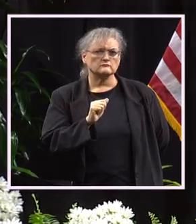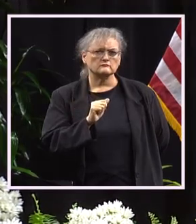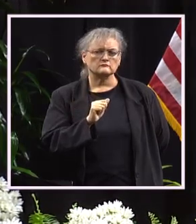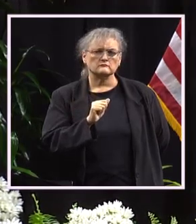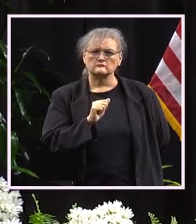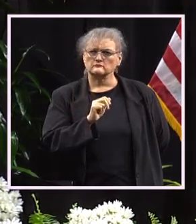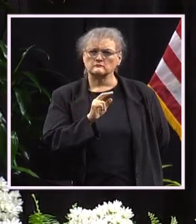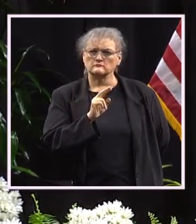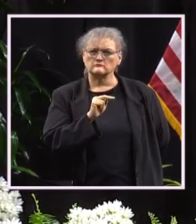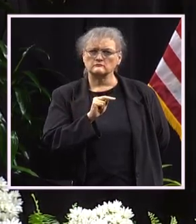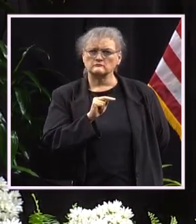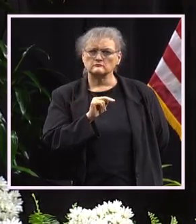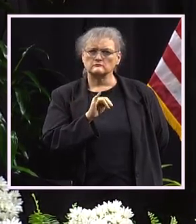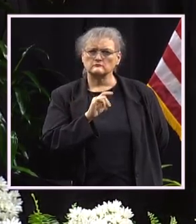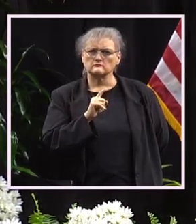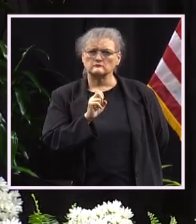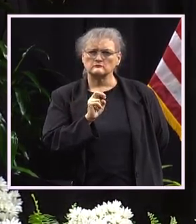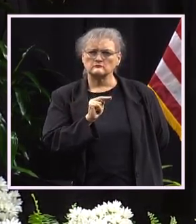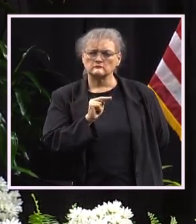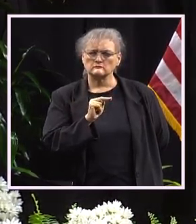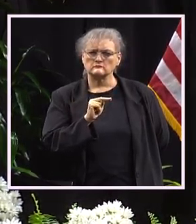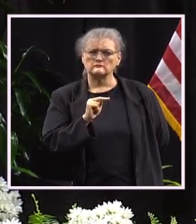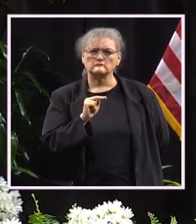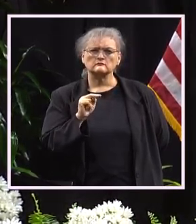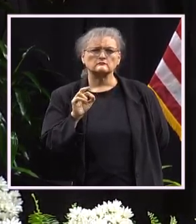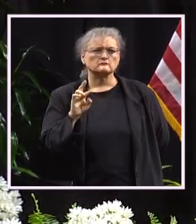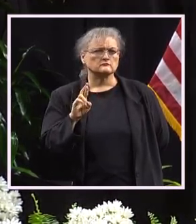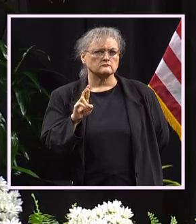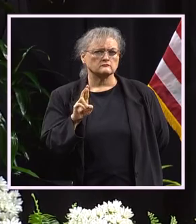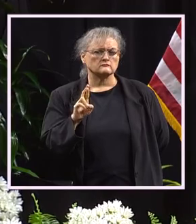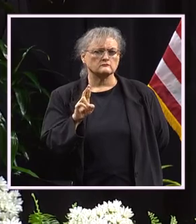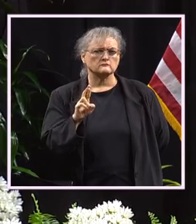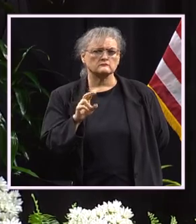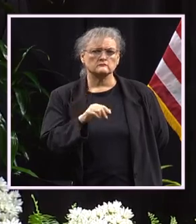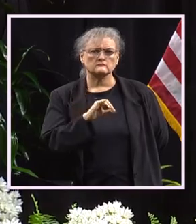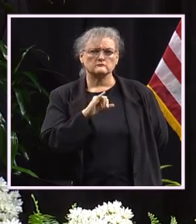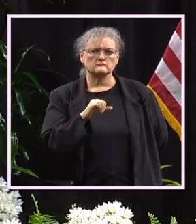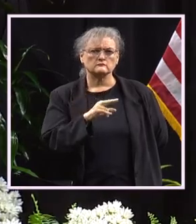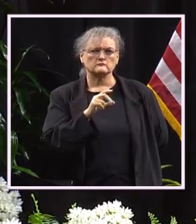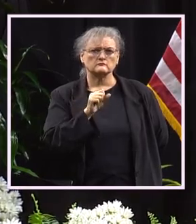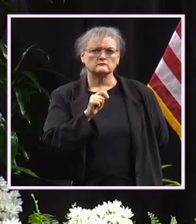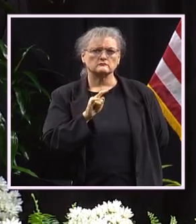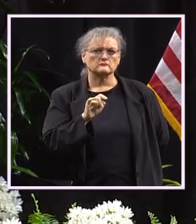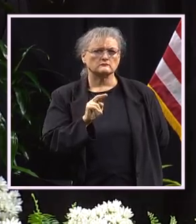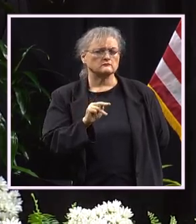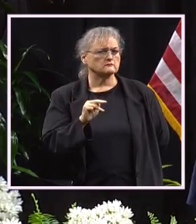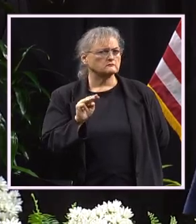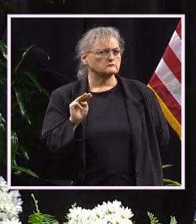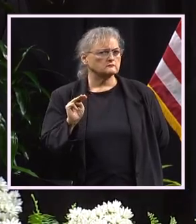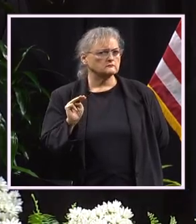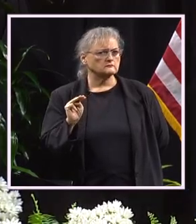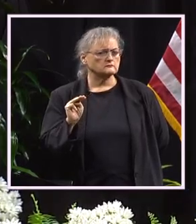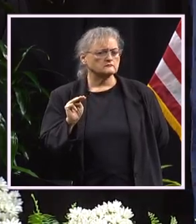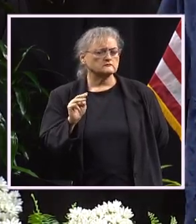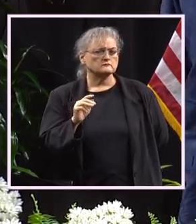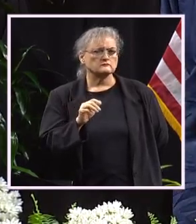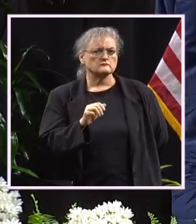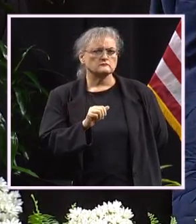Nixon Isaiah Maldonado Hernandez, Summa Cum Laude. Justin T. Mai, Cum